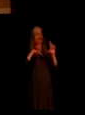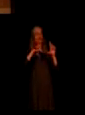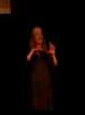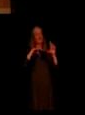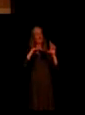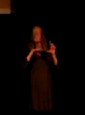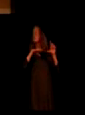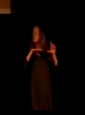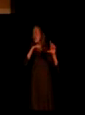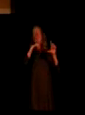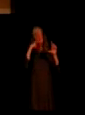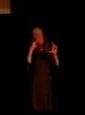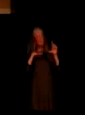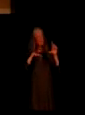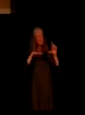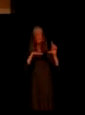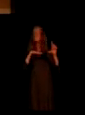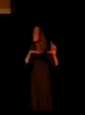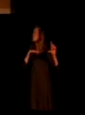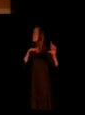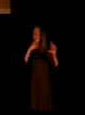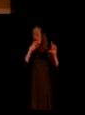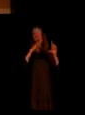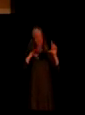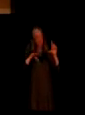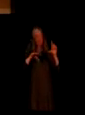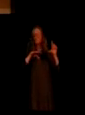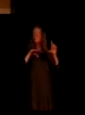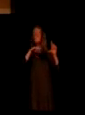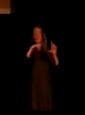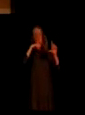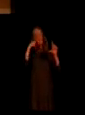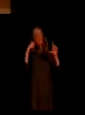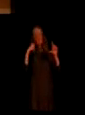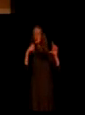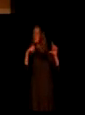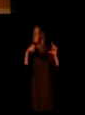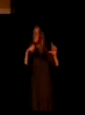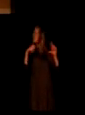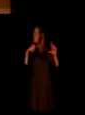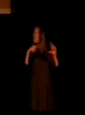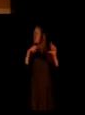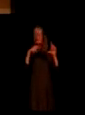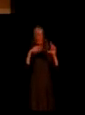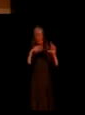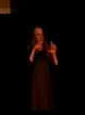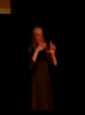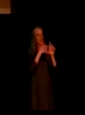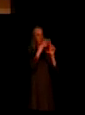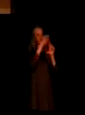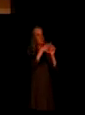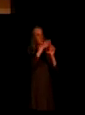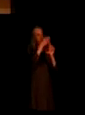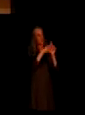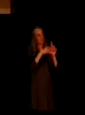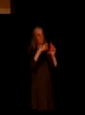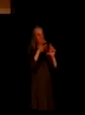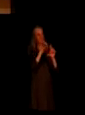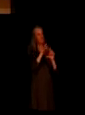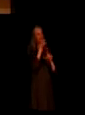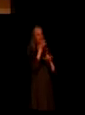desert down here because it's hot and it's dry, and going up the y-axis is